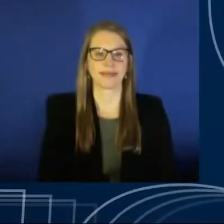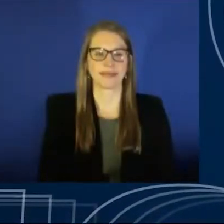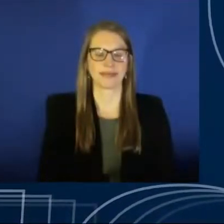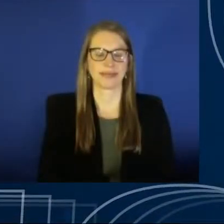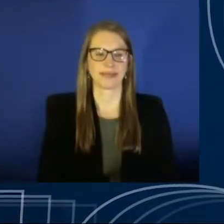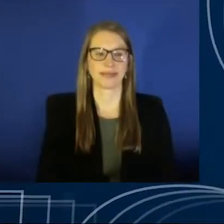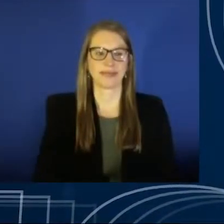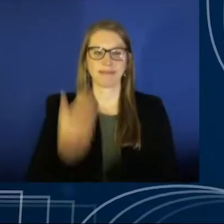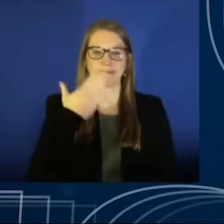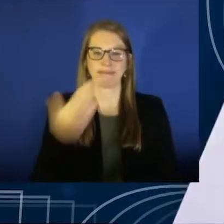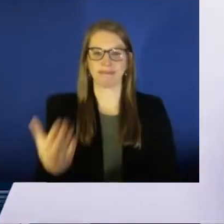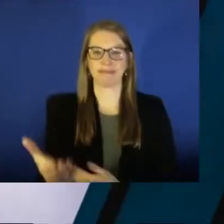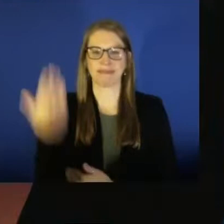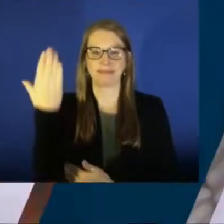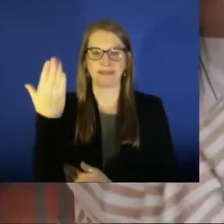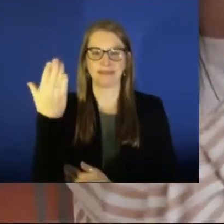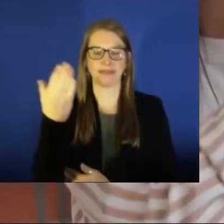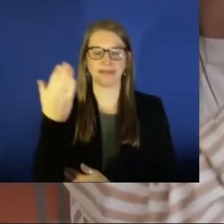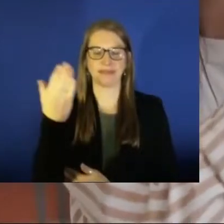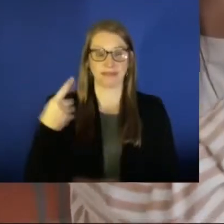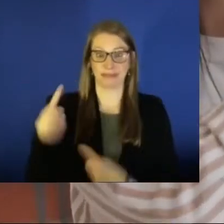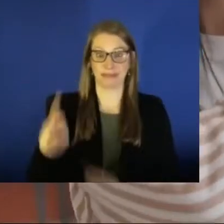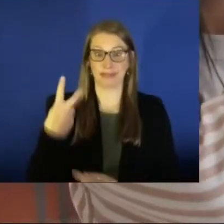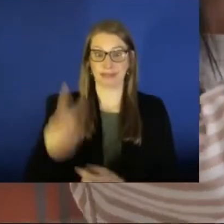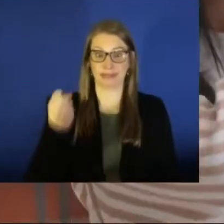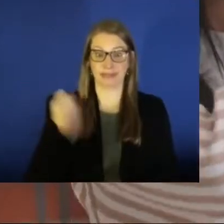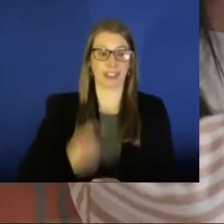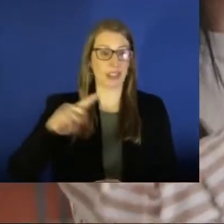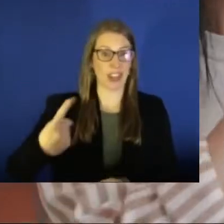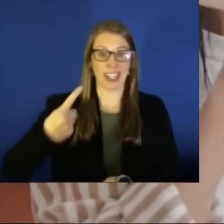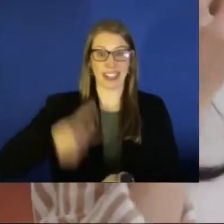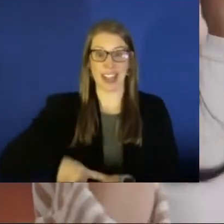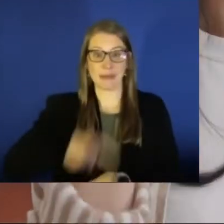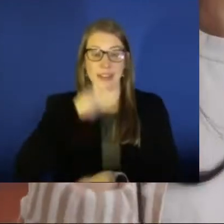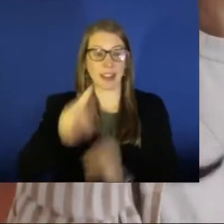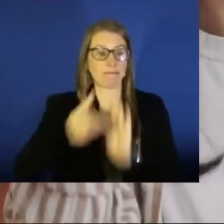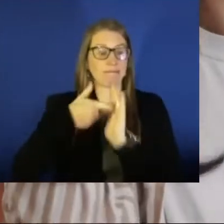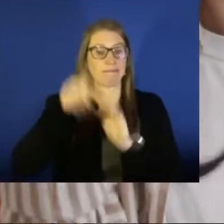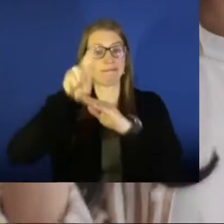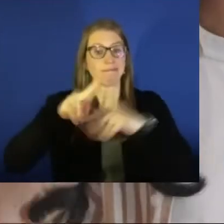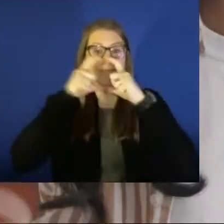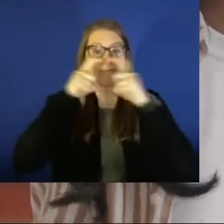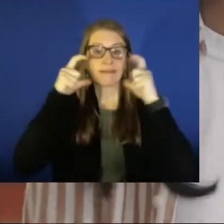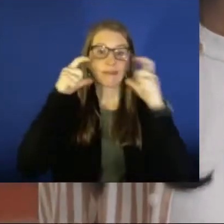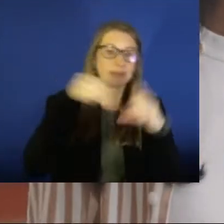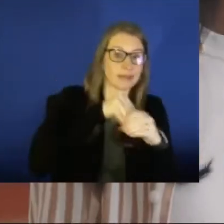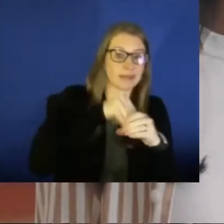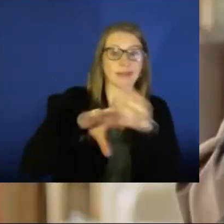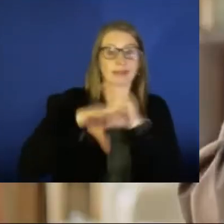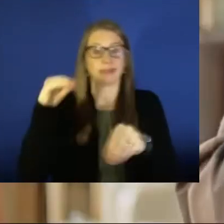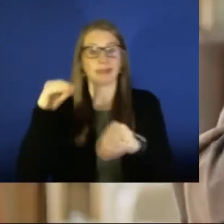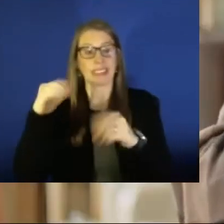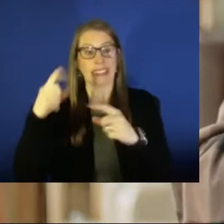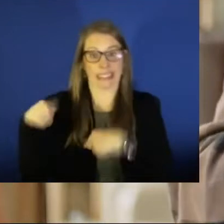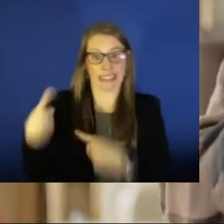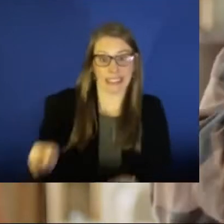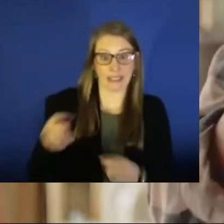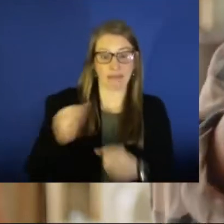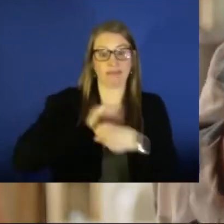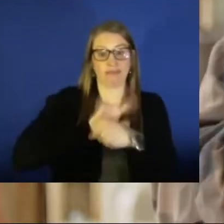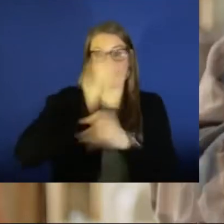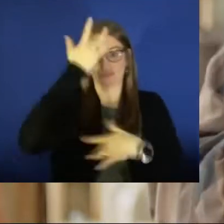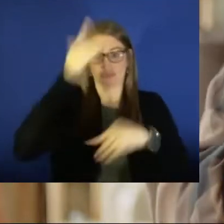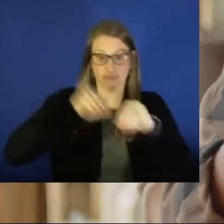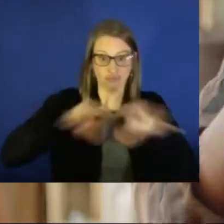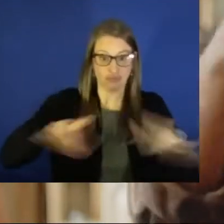Good morning. It is the first time in 2 years you are not required to wear a mask indoors or outdoors since the pandemic began. While COVID is still in the air, so